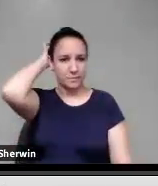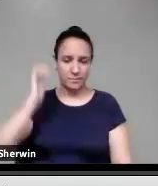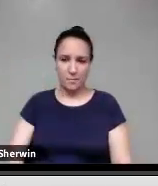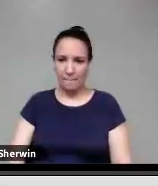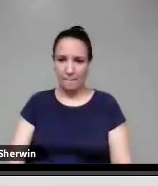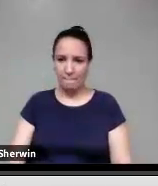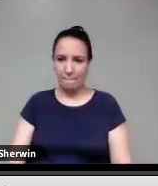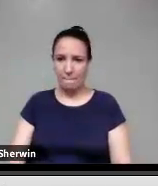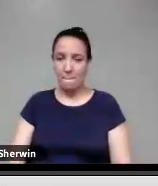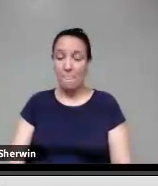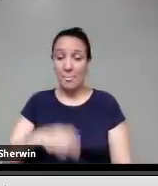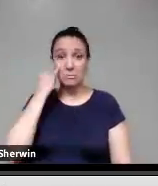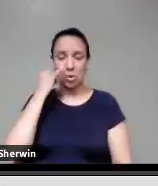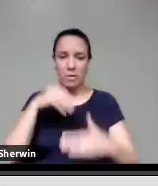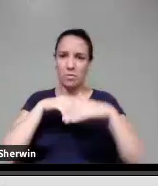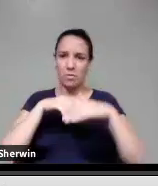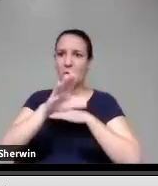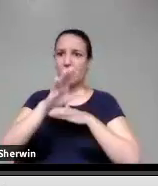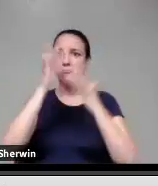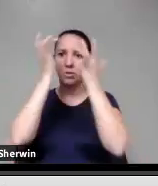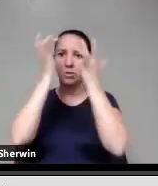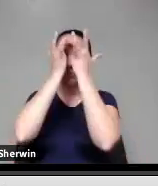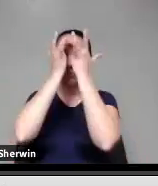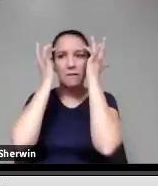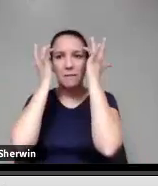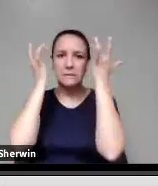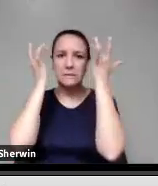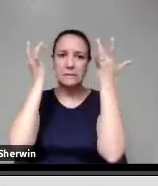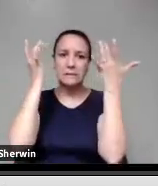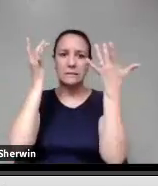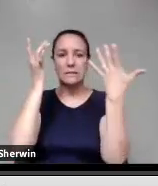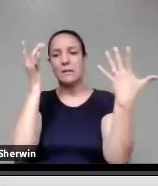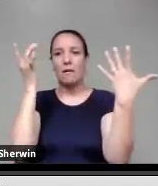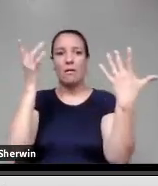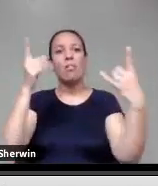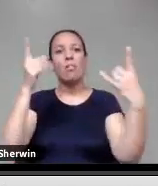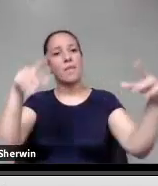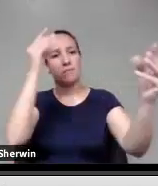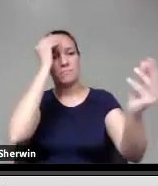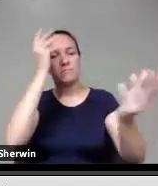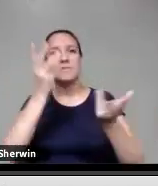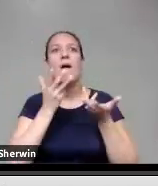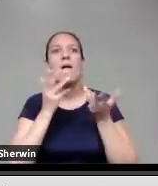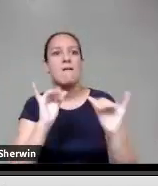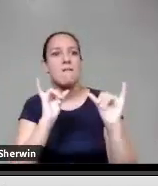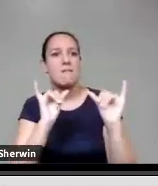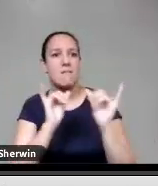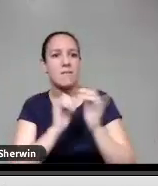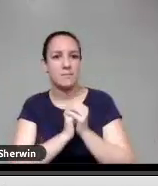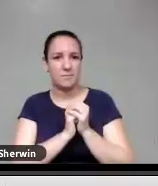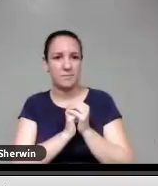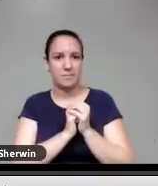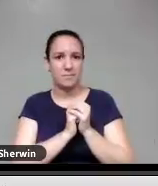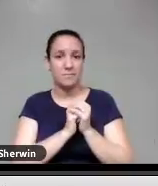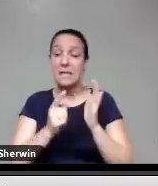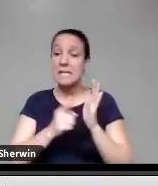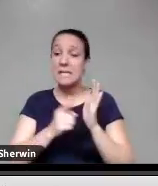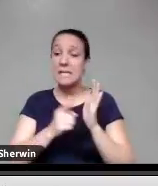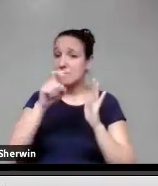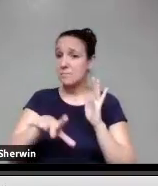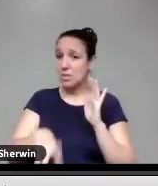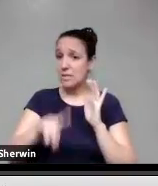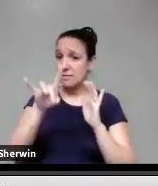up to actually listen to what they're going to tell us. In some cases, going to them also means finding the groups or